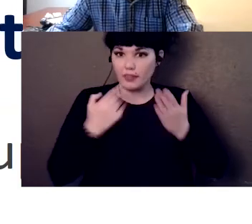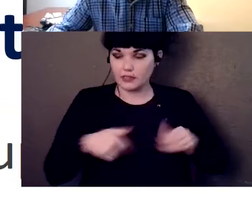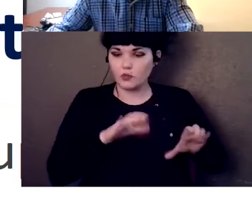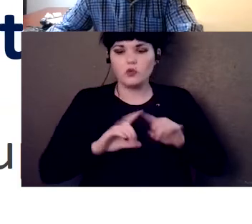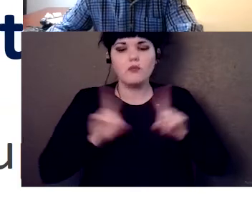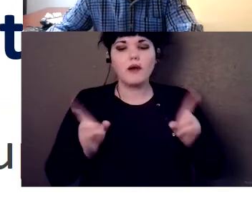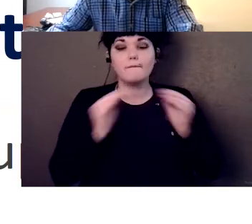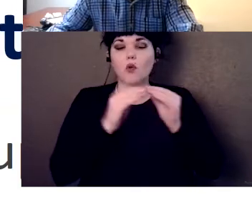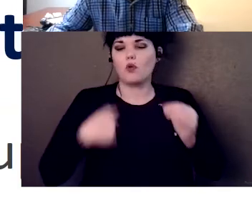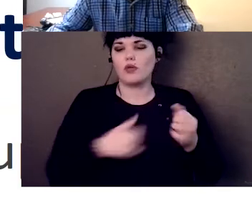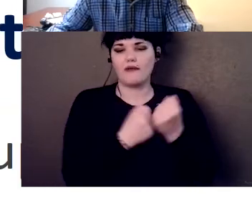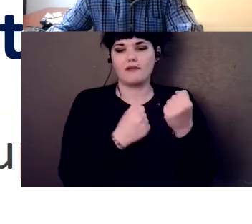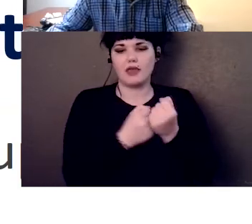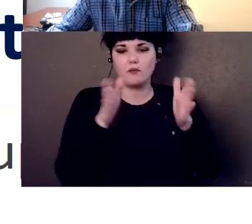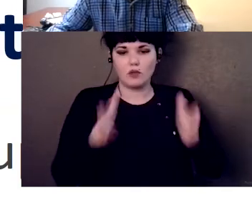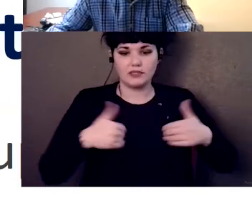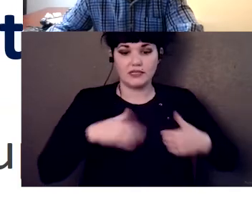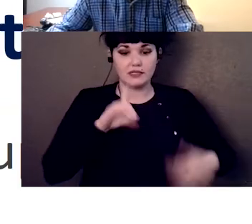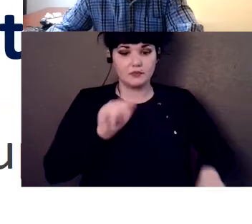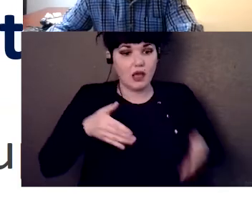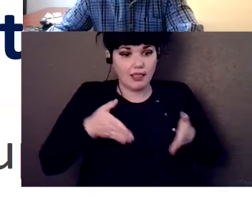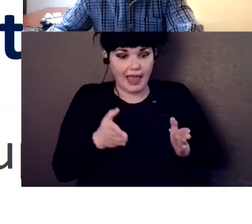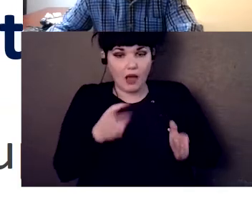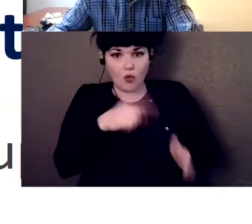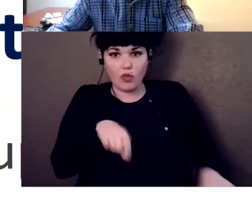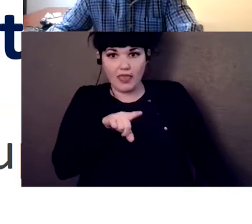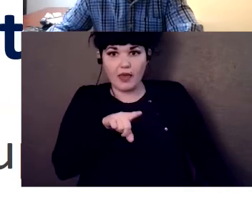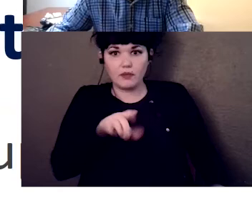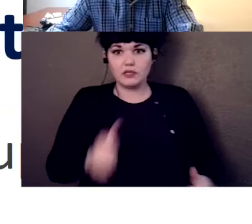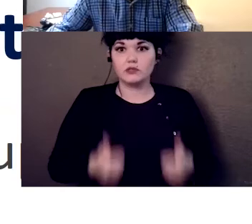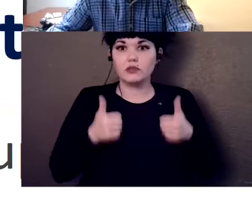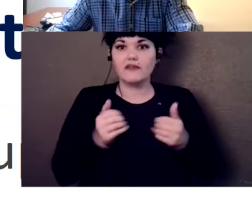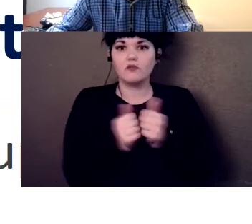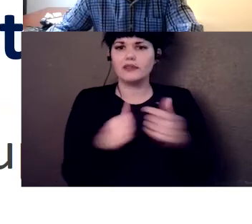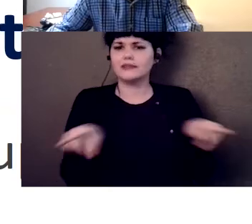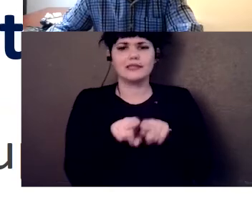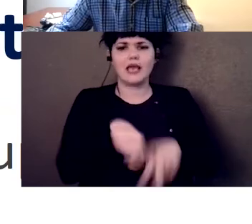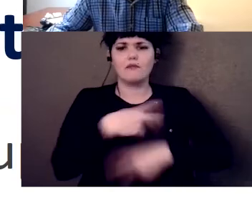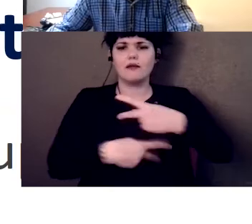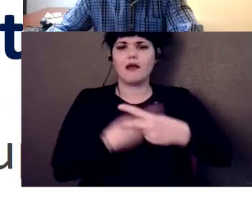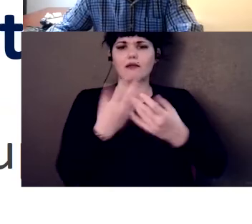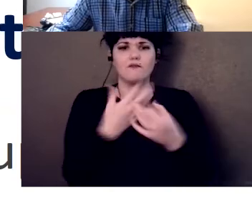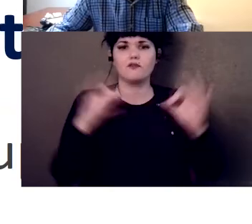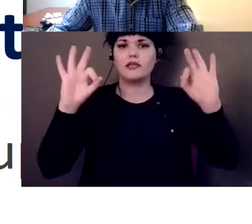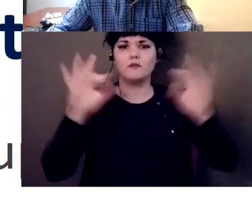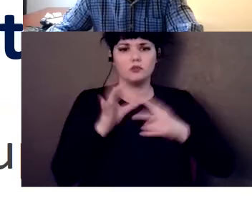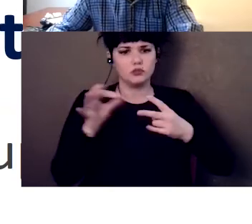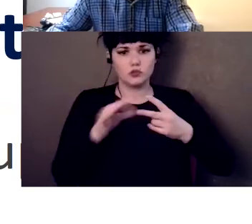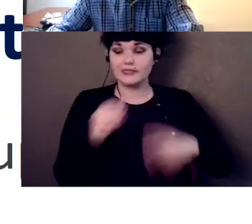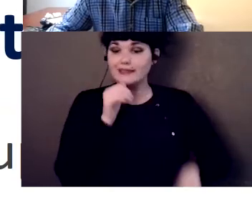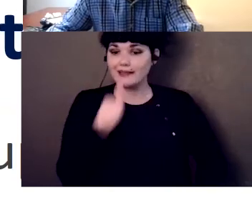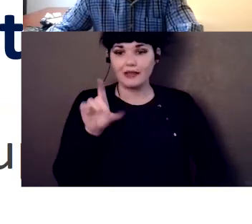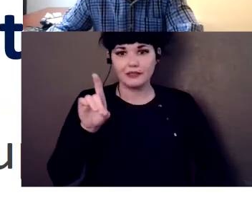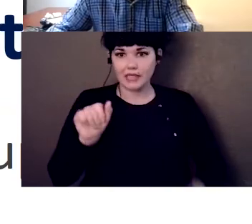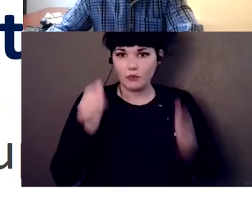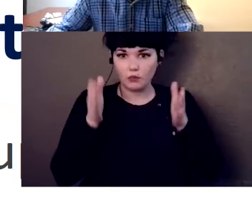advocate for individuals with disabilities to allow them to live with the same freedom and choice as a non-disabled person.